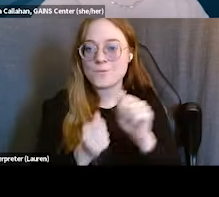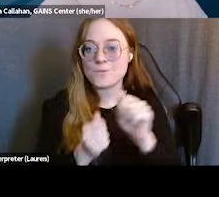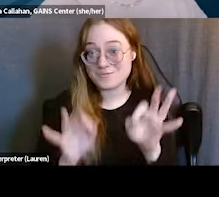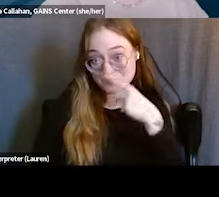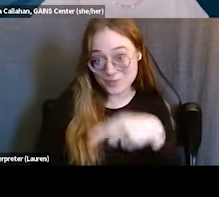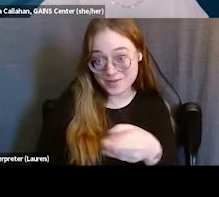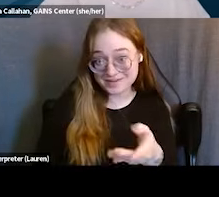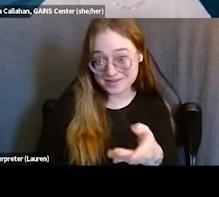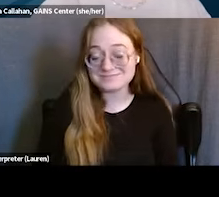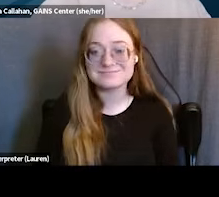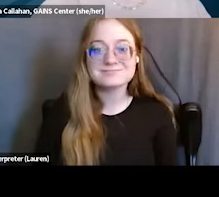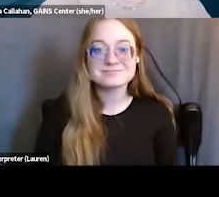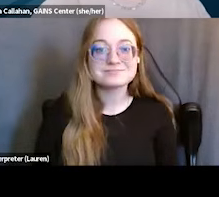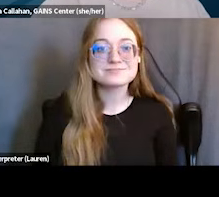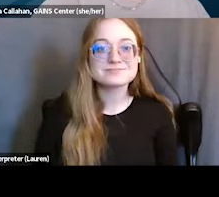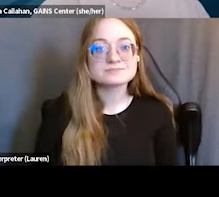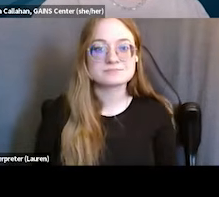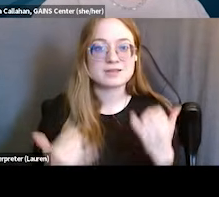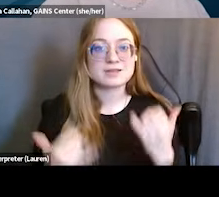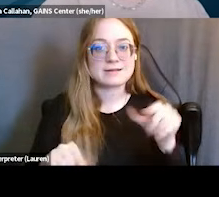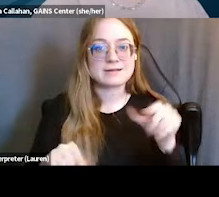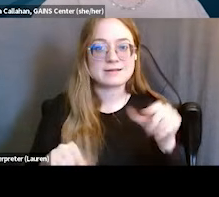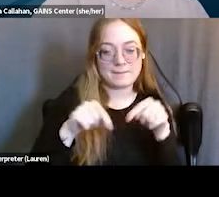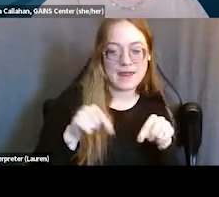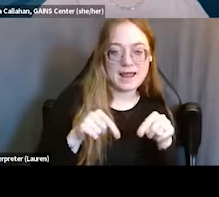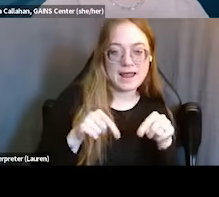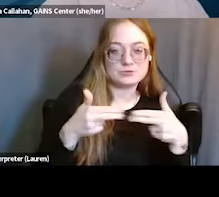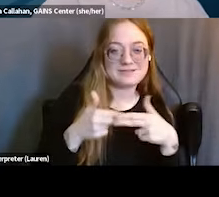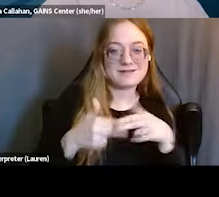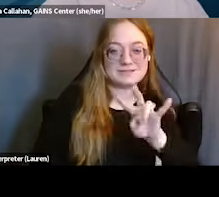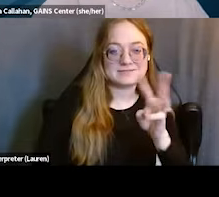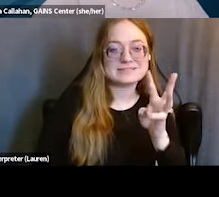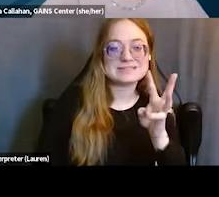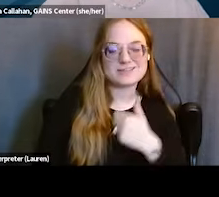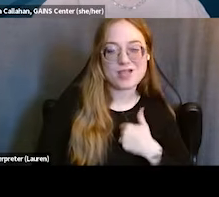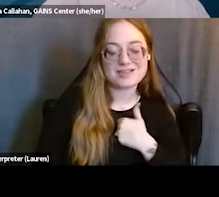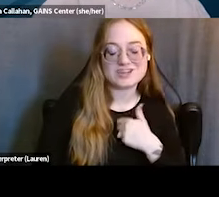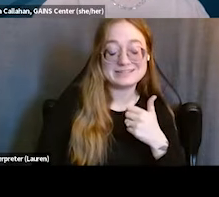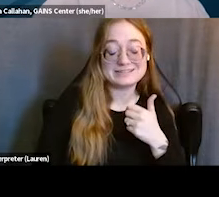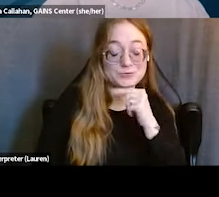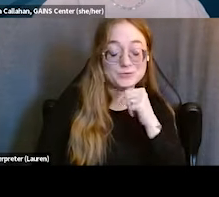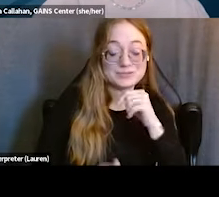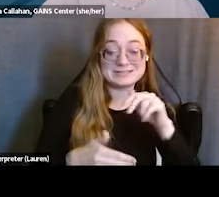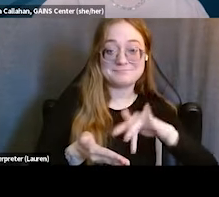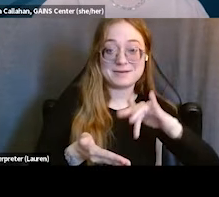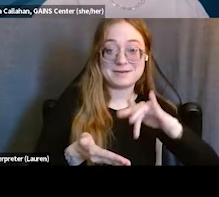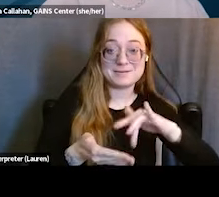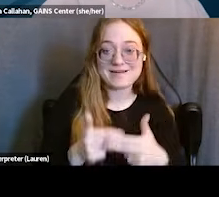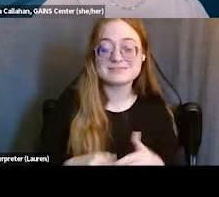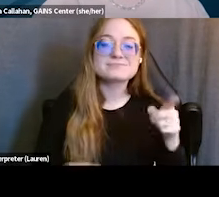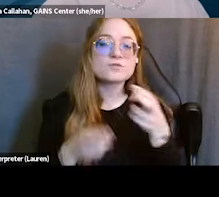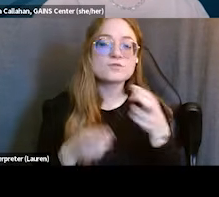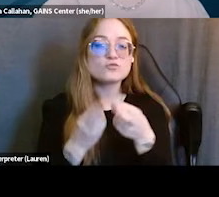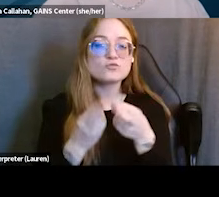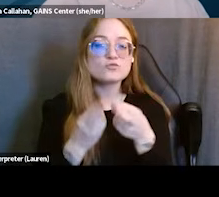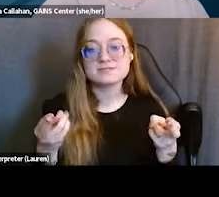And I went out of order here, but I'm going to go back to slide 76. I apologize, whoever's here. Are a couple of resources that you may